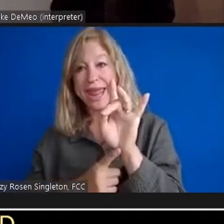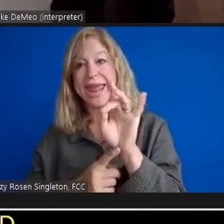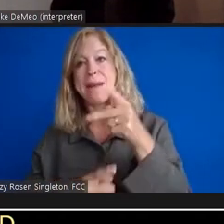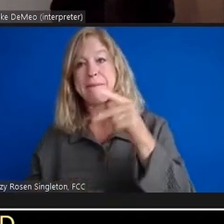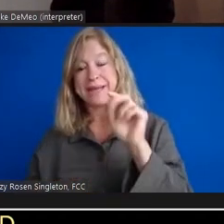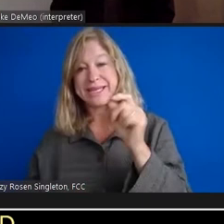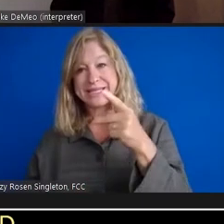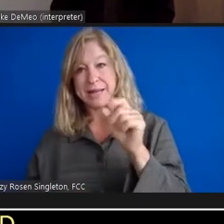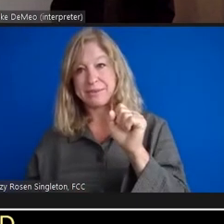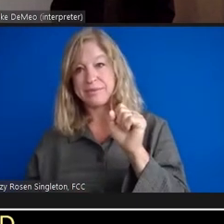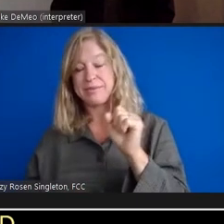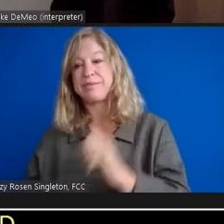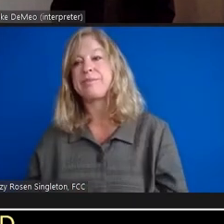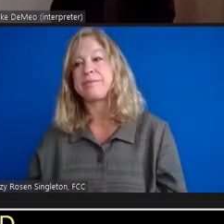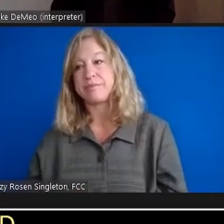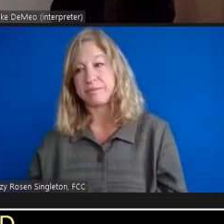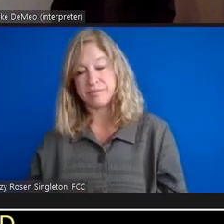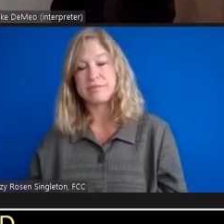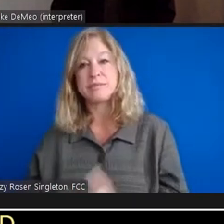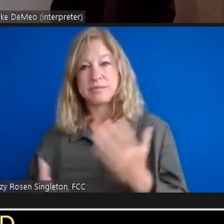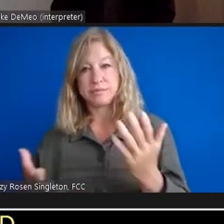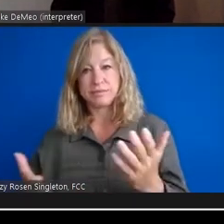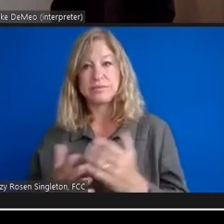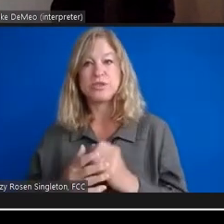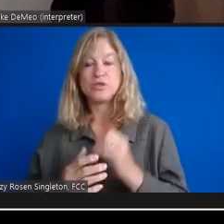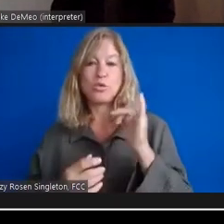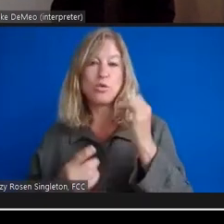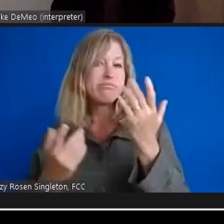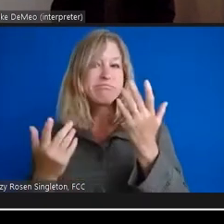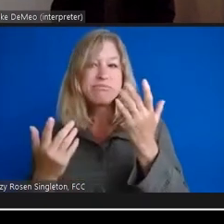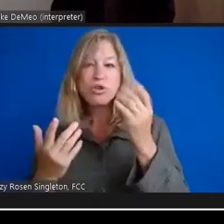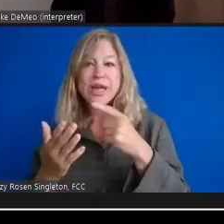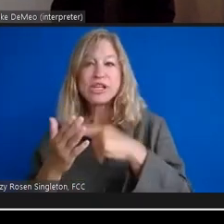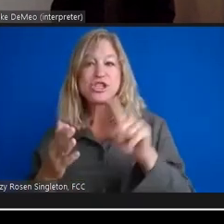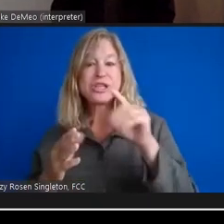That will impact a total of 438 PSAPs.